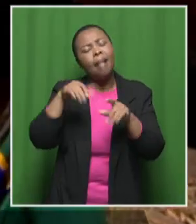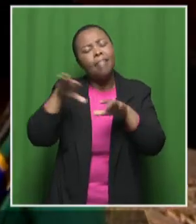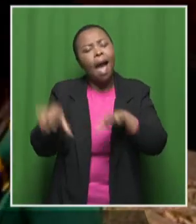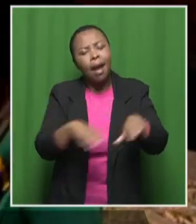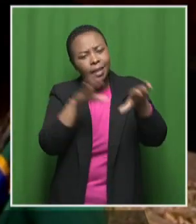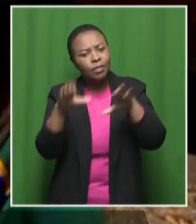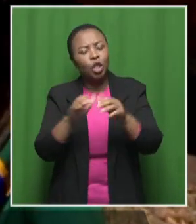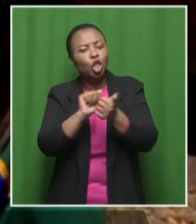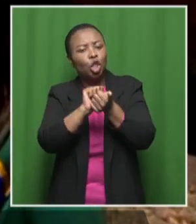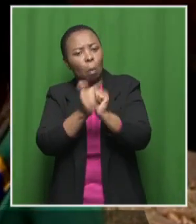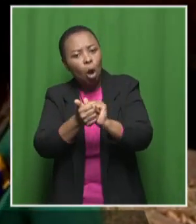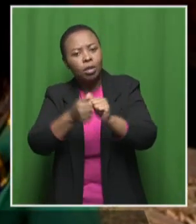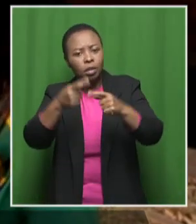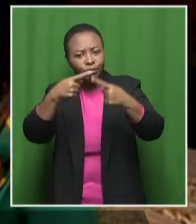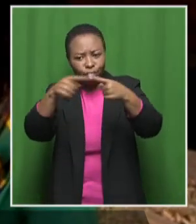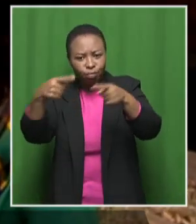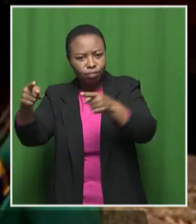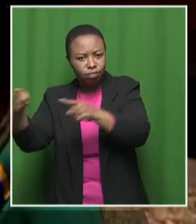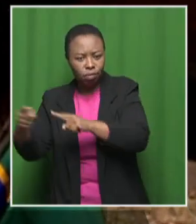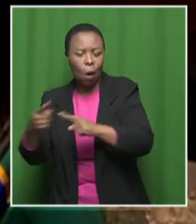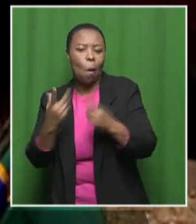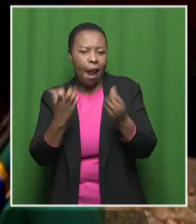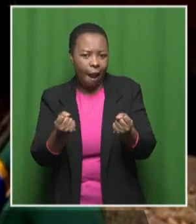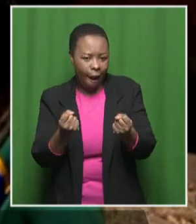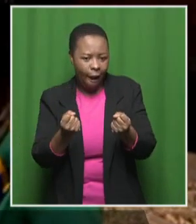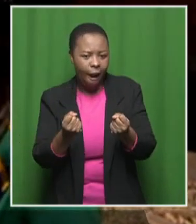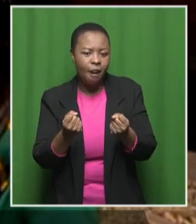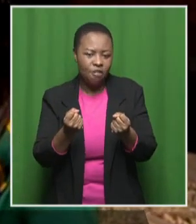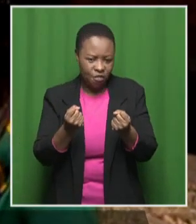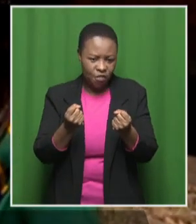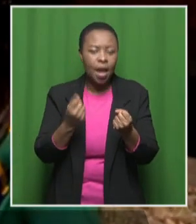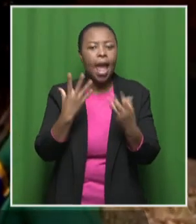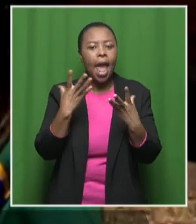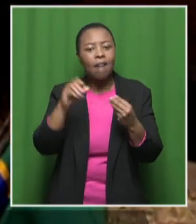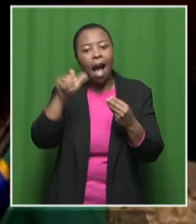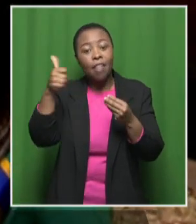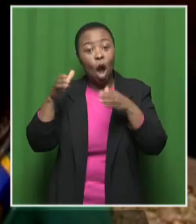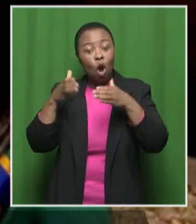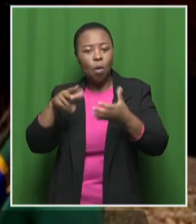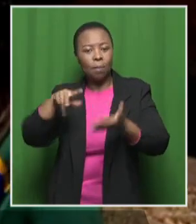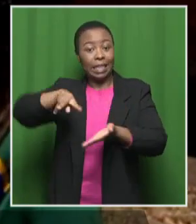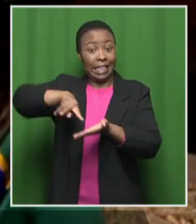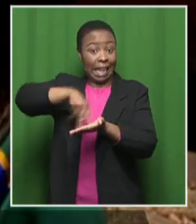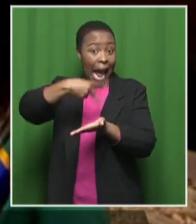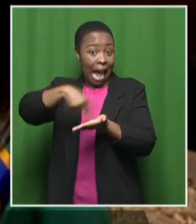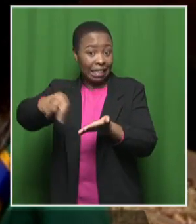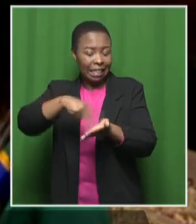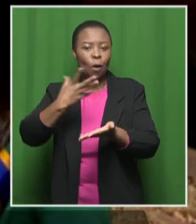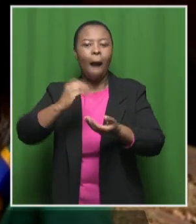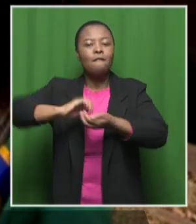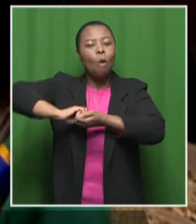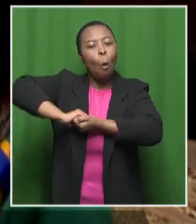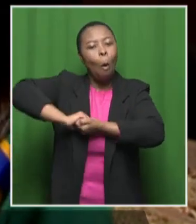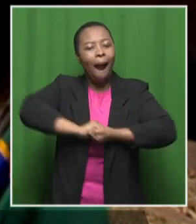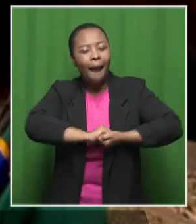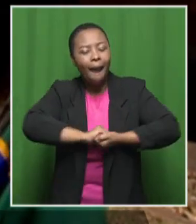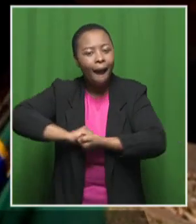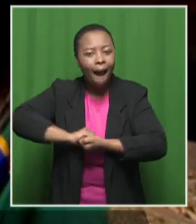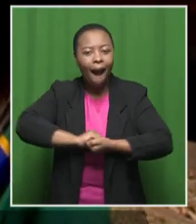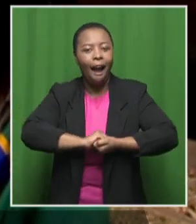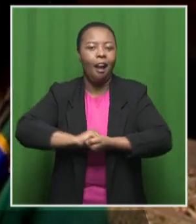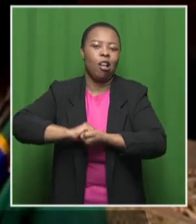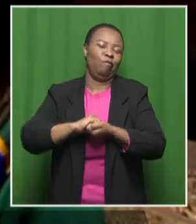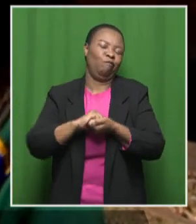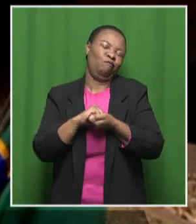other sporting codes that they can do. We've got a great group that does dancing here. We've got the choir. We've got